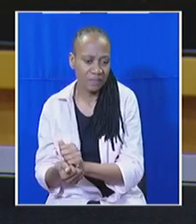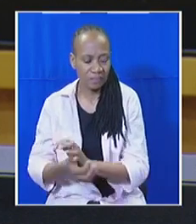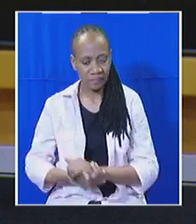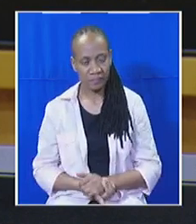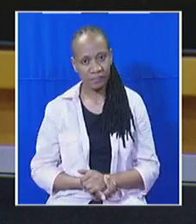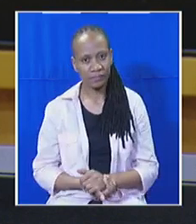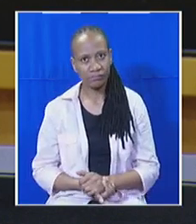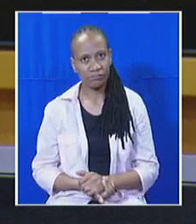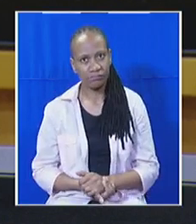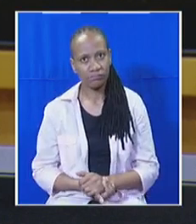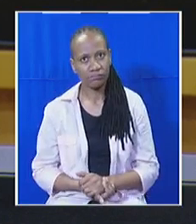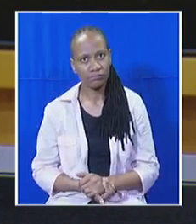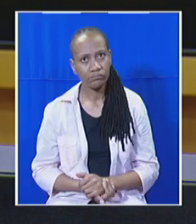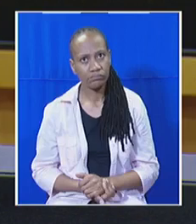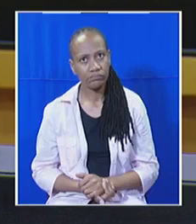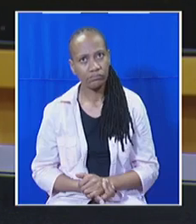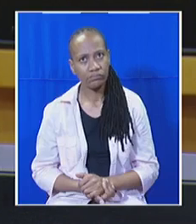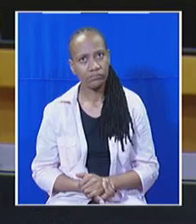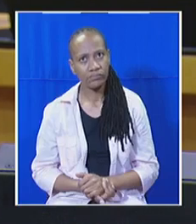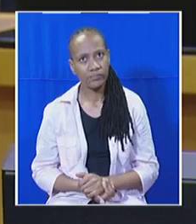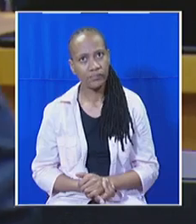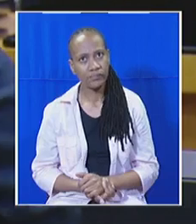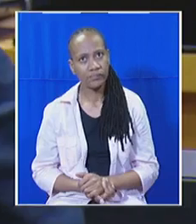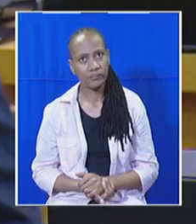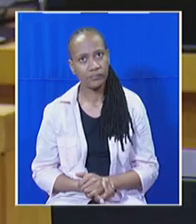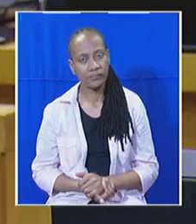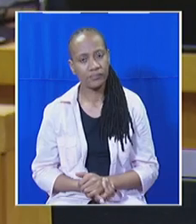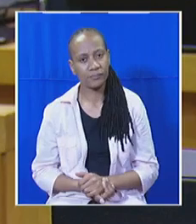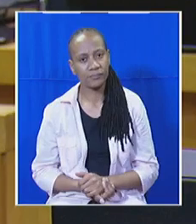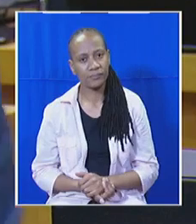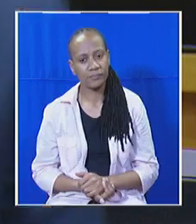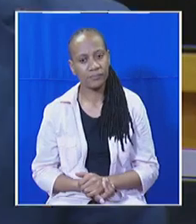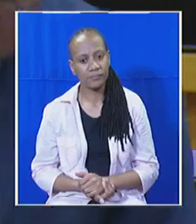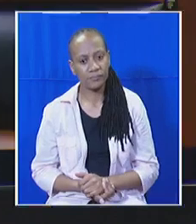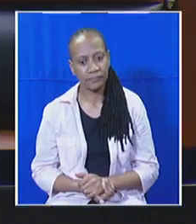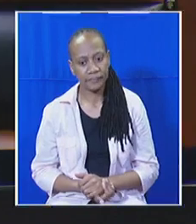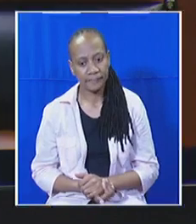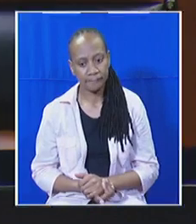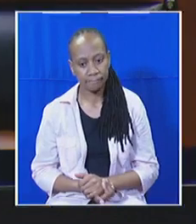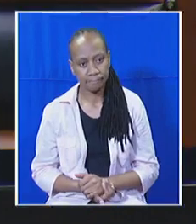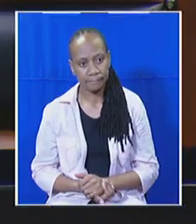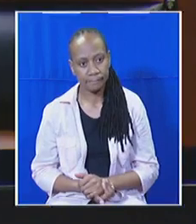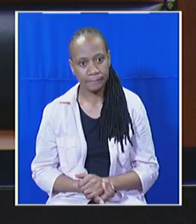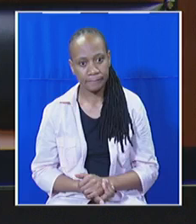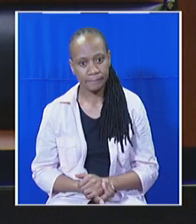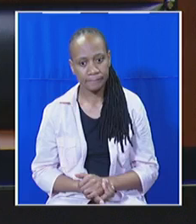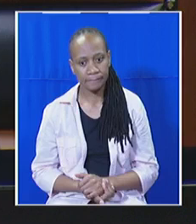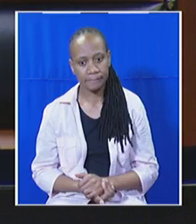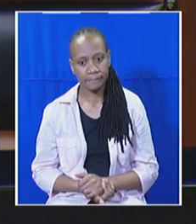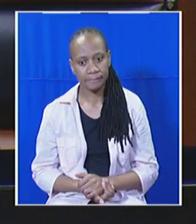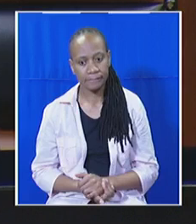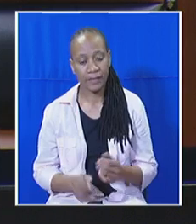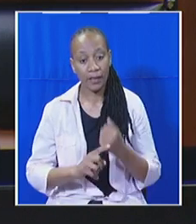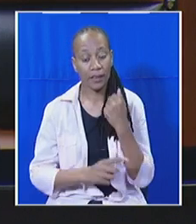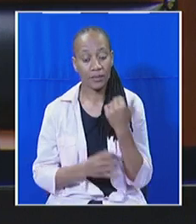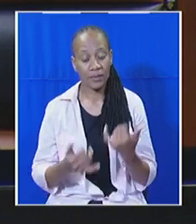to politic and do all the other things, we'll miss the point. Thank you very much. Thank you. The last is